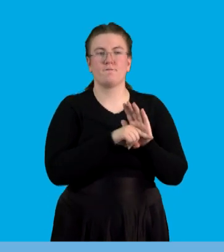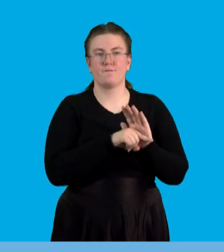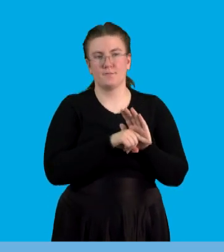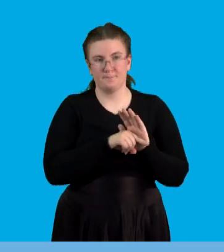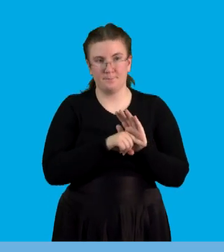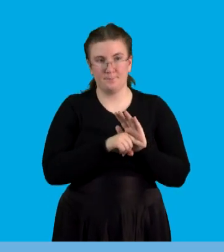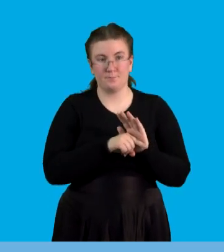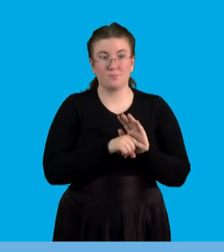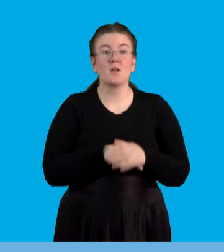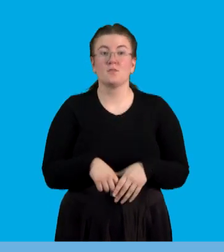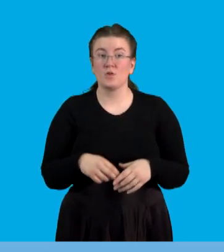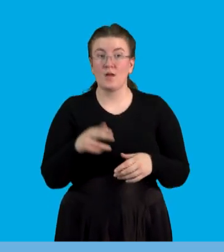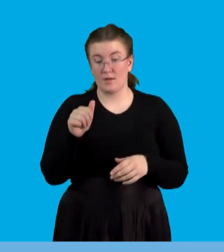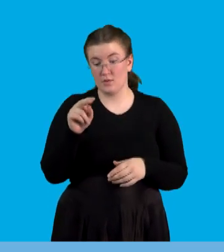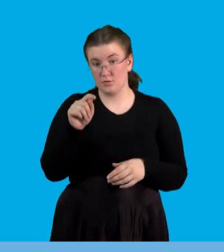negatively charged.